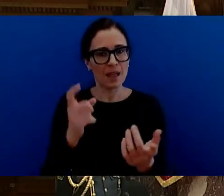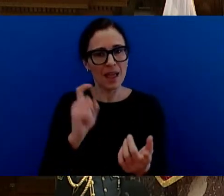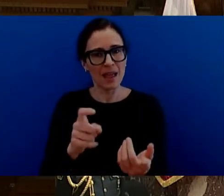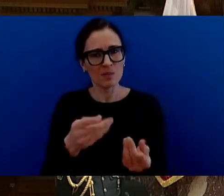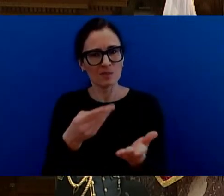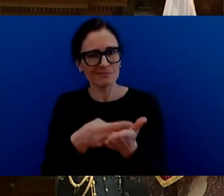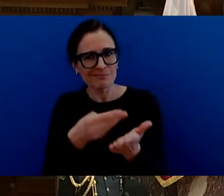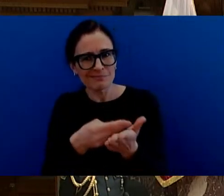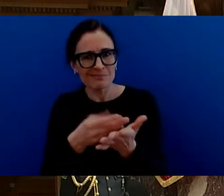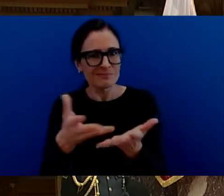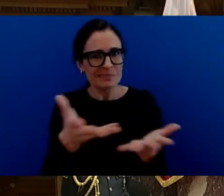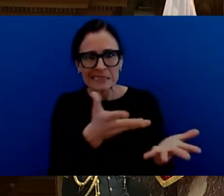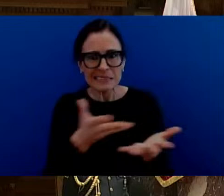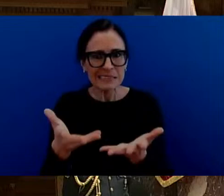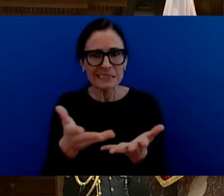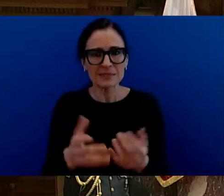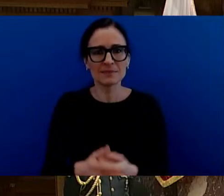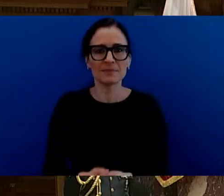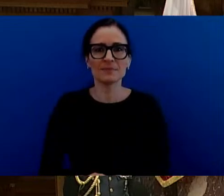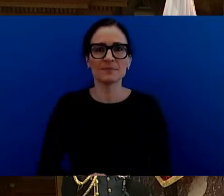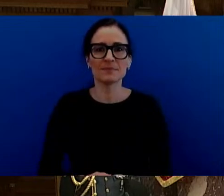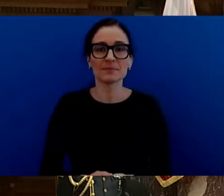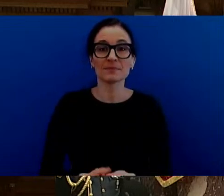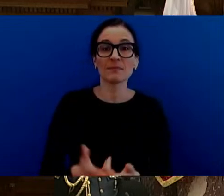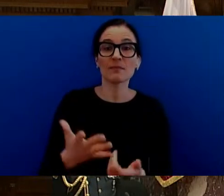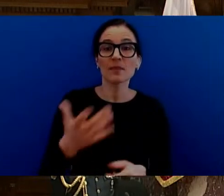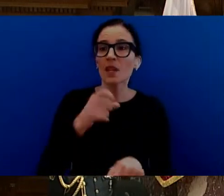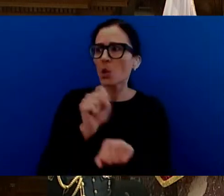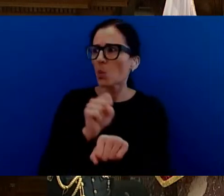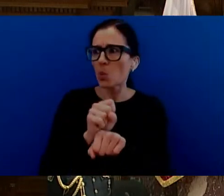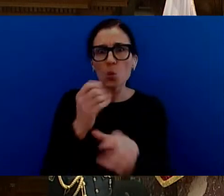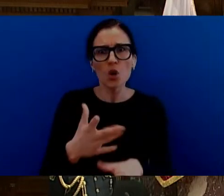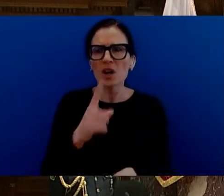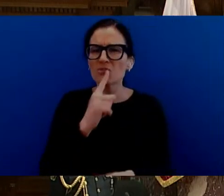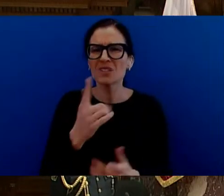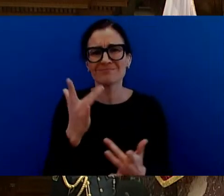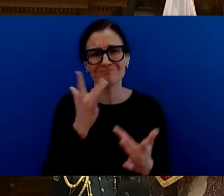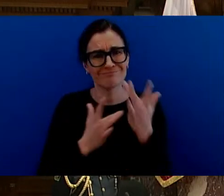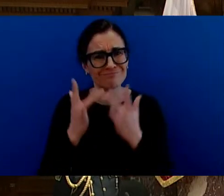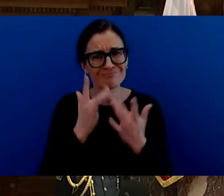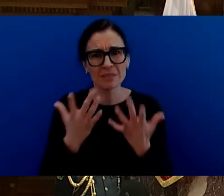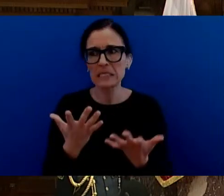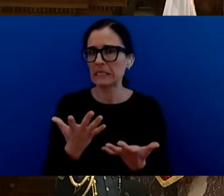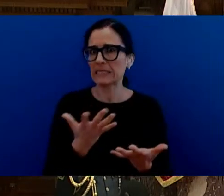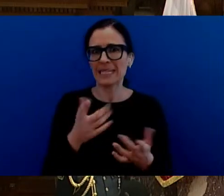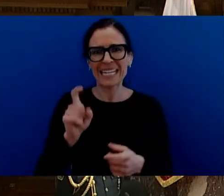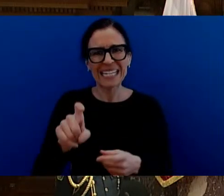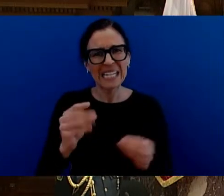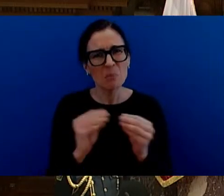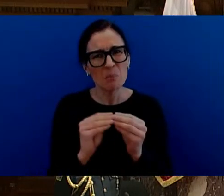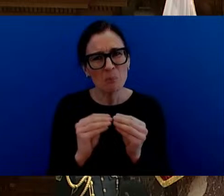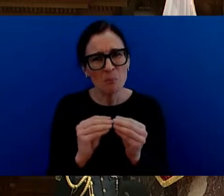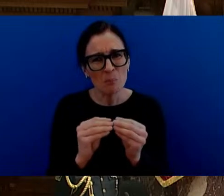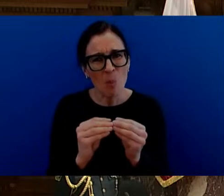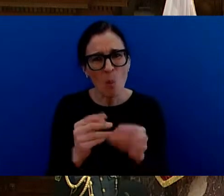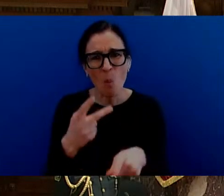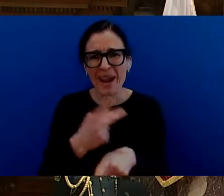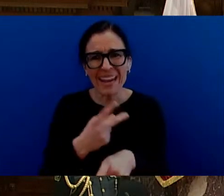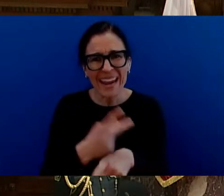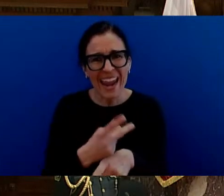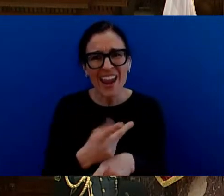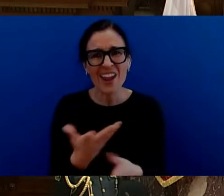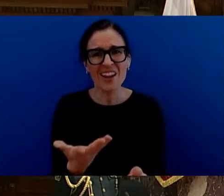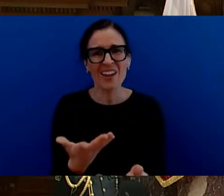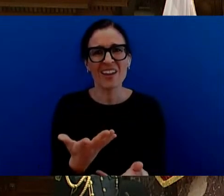demand for care. Communities are growing, people are getting older and sicker, and many doctors and nurses are